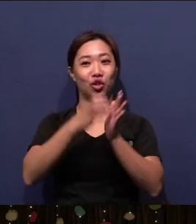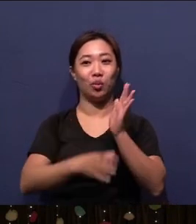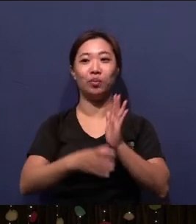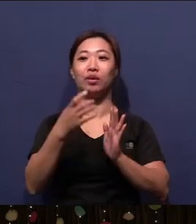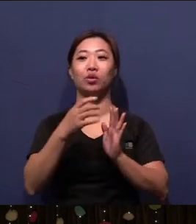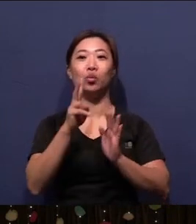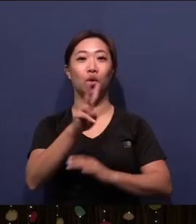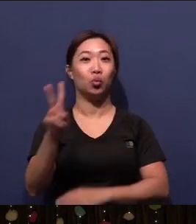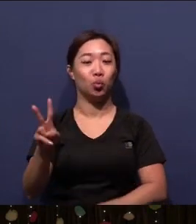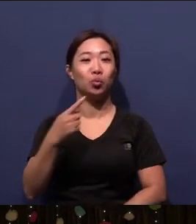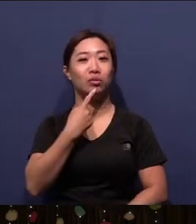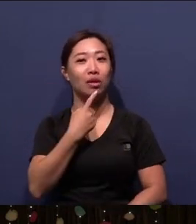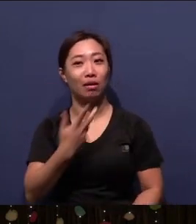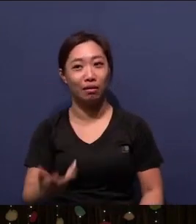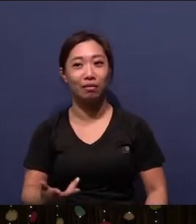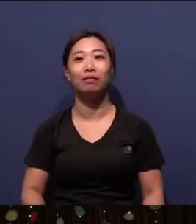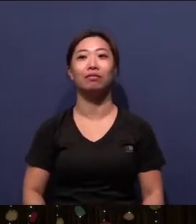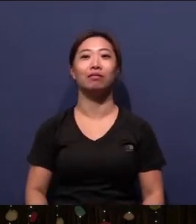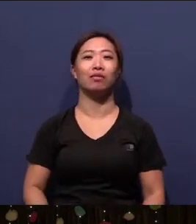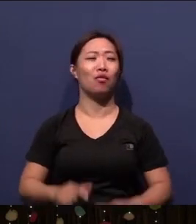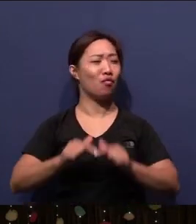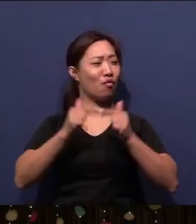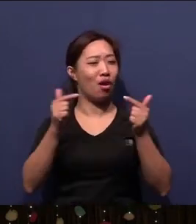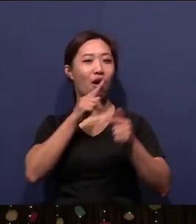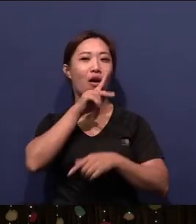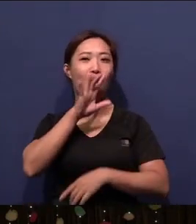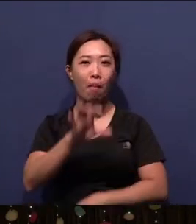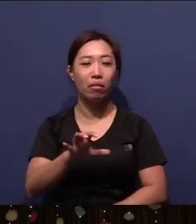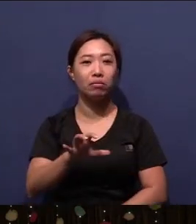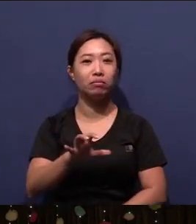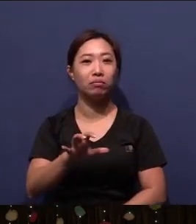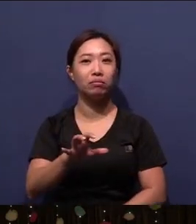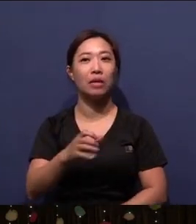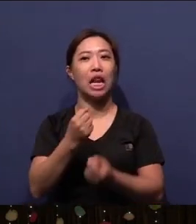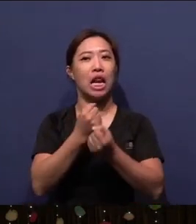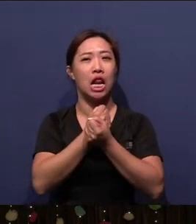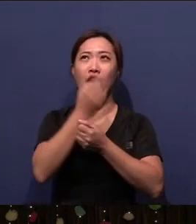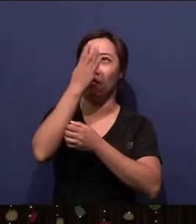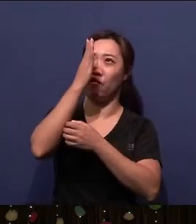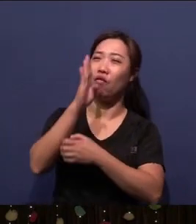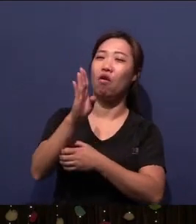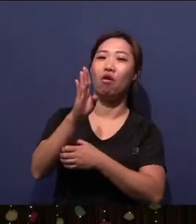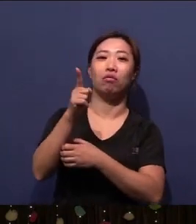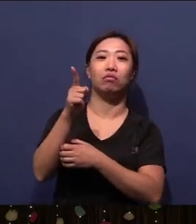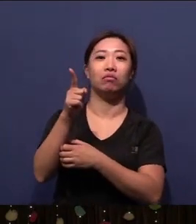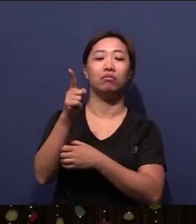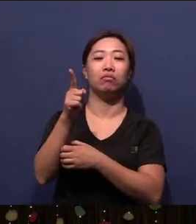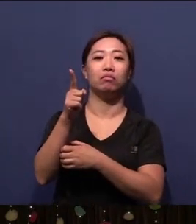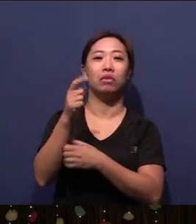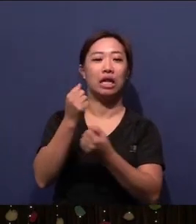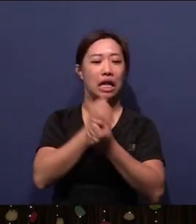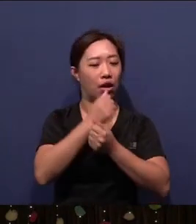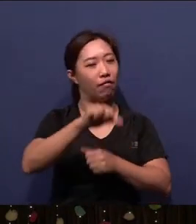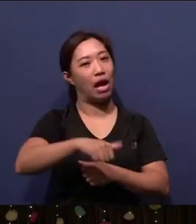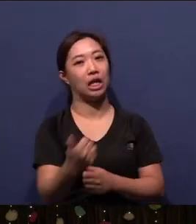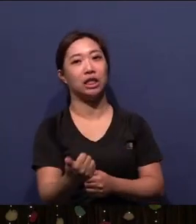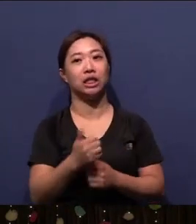22? The greatest commandment is to love God and to love